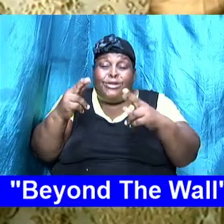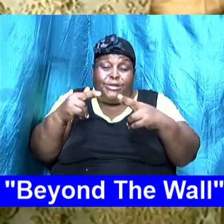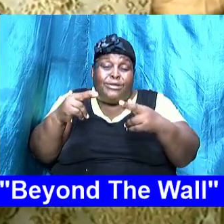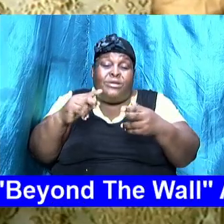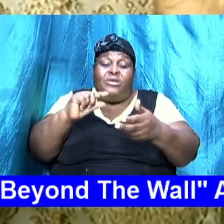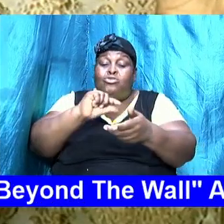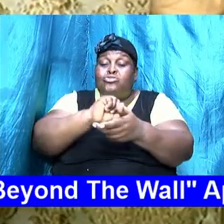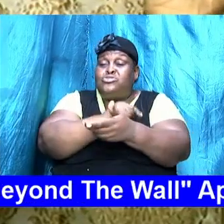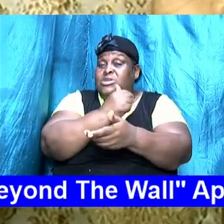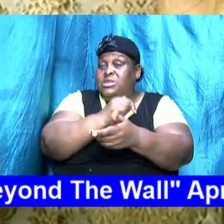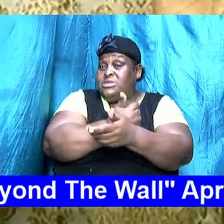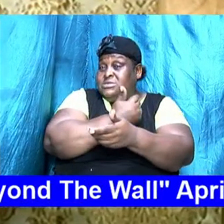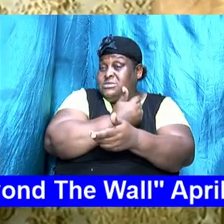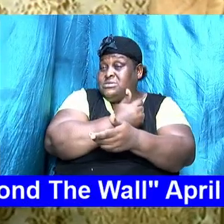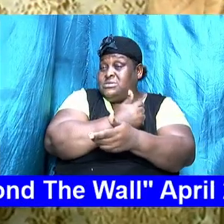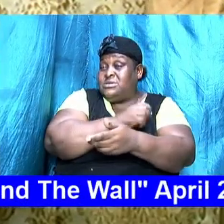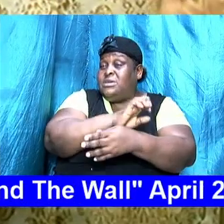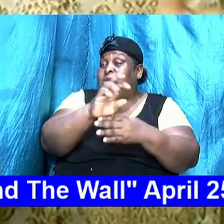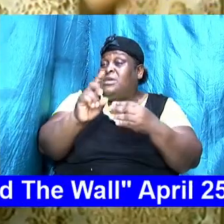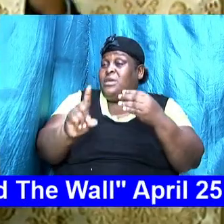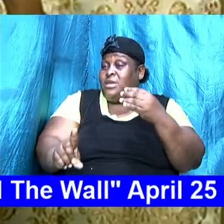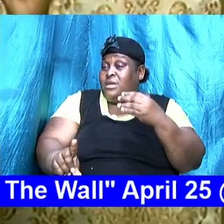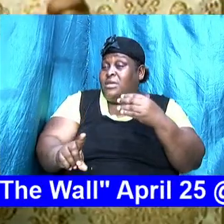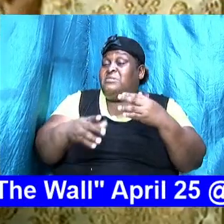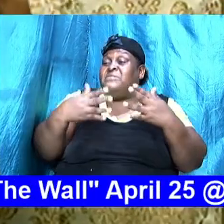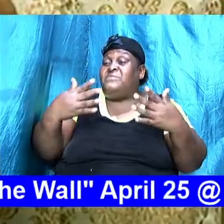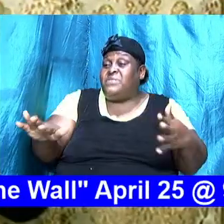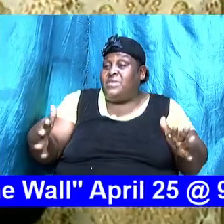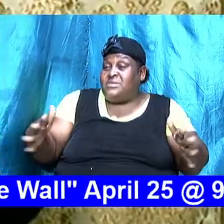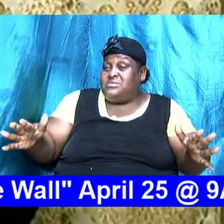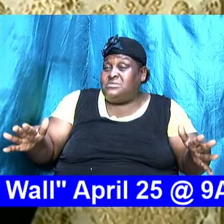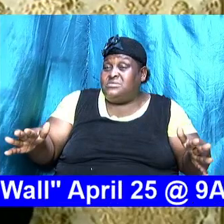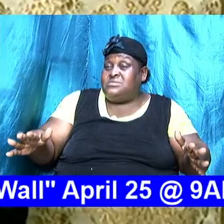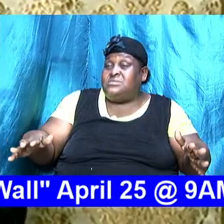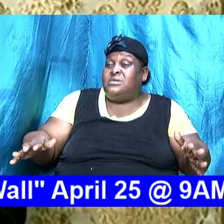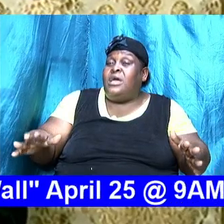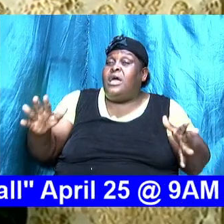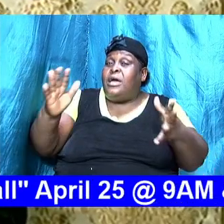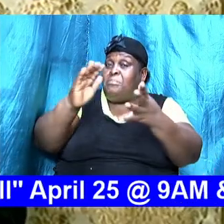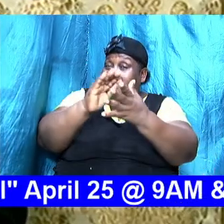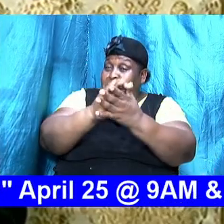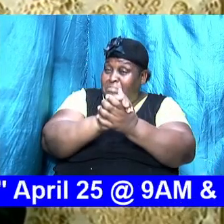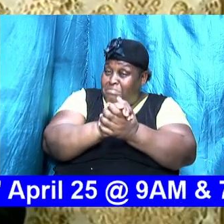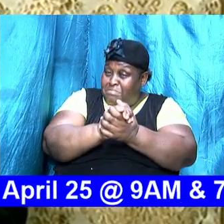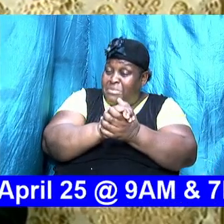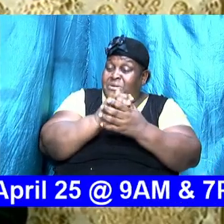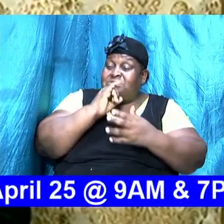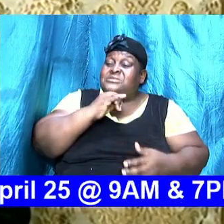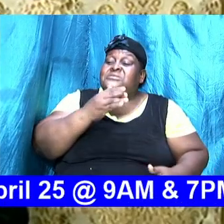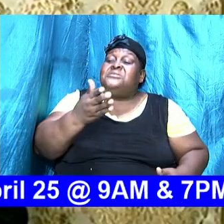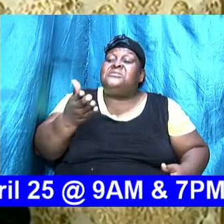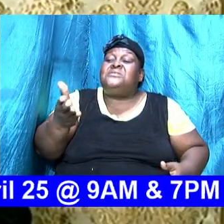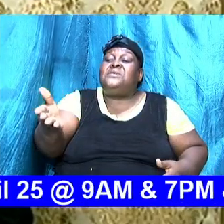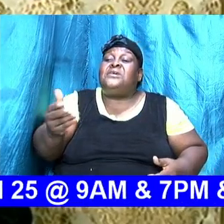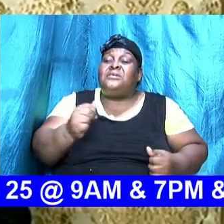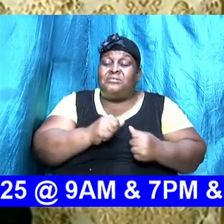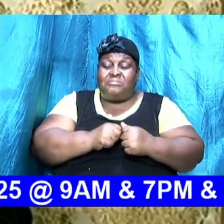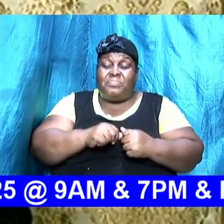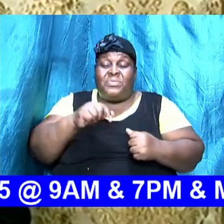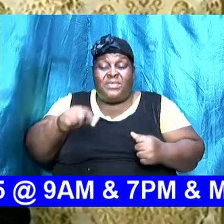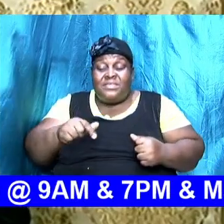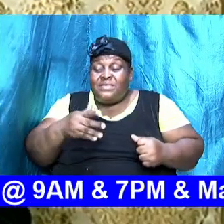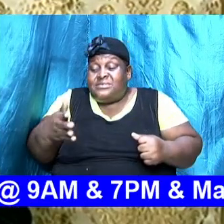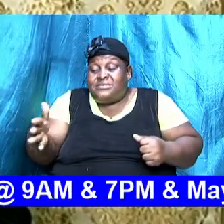Genesis and the end of things, and marriage is there. This thing is significantly